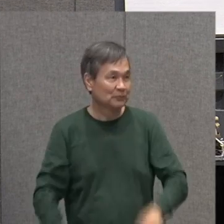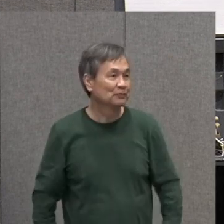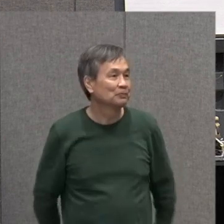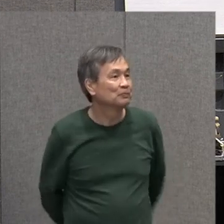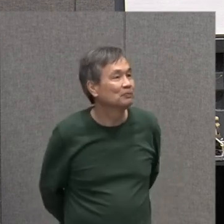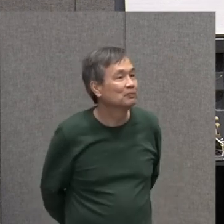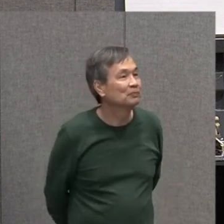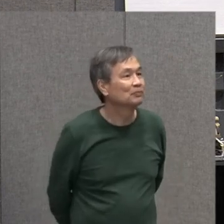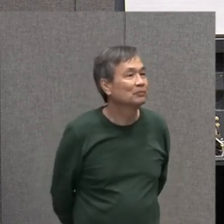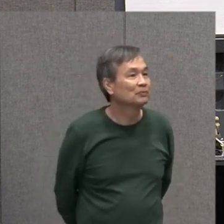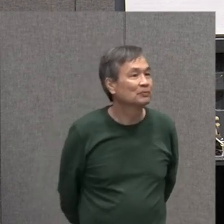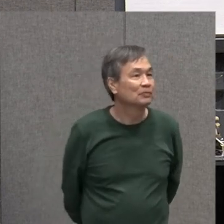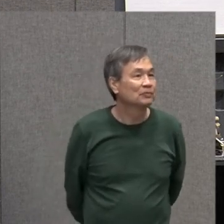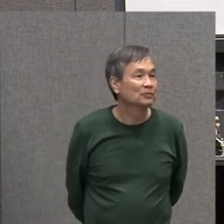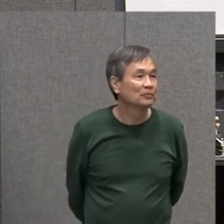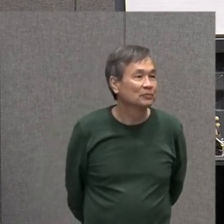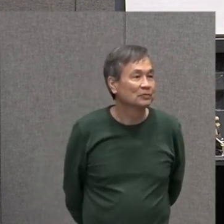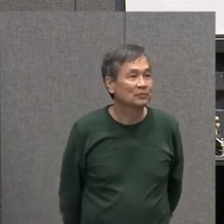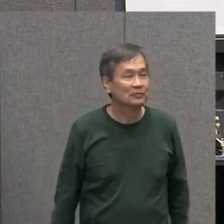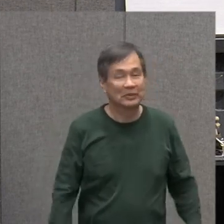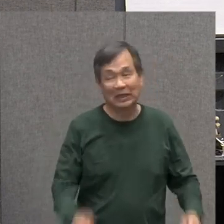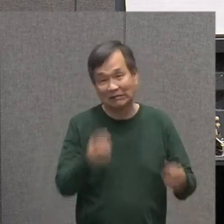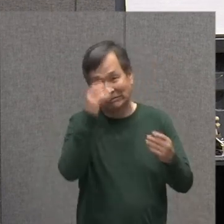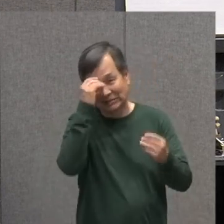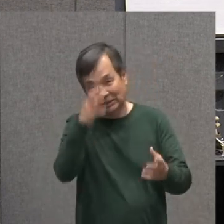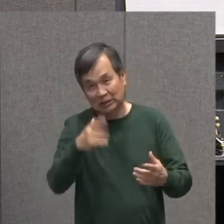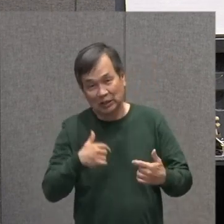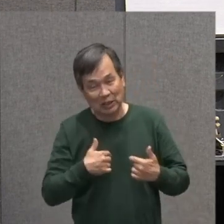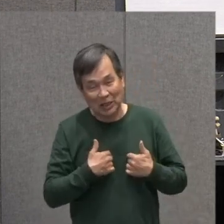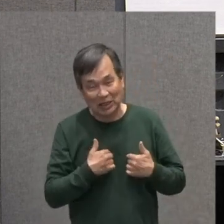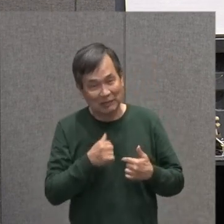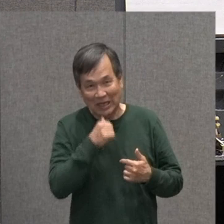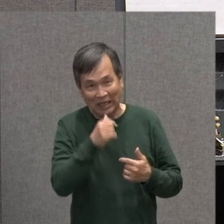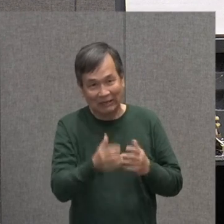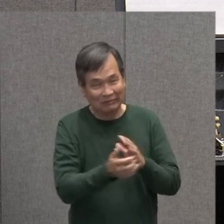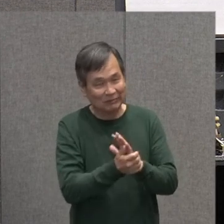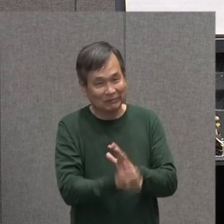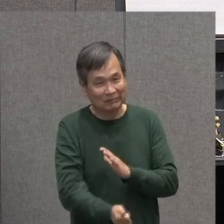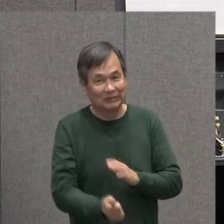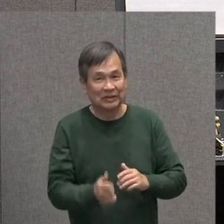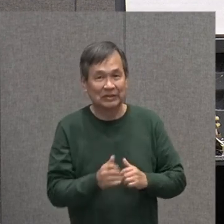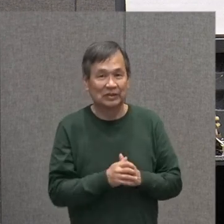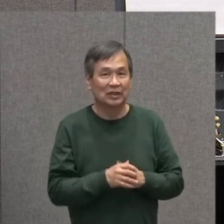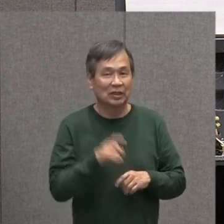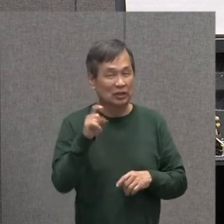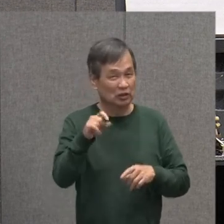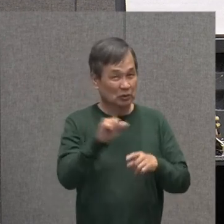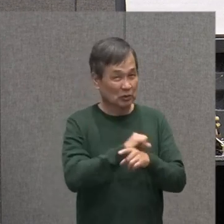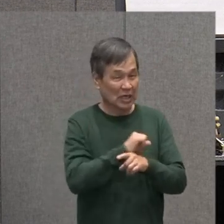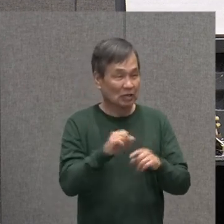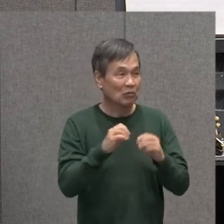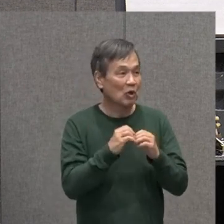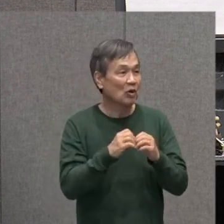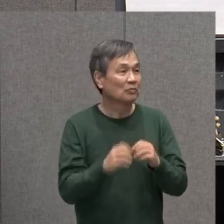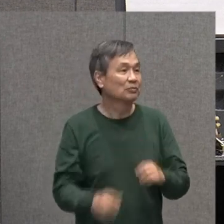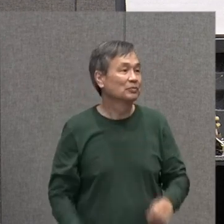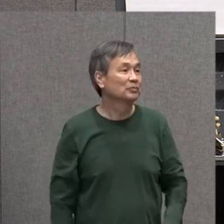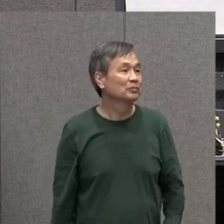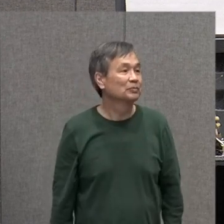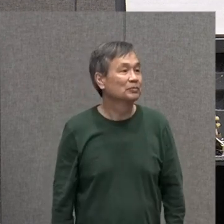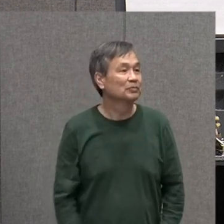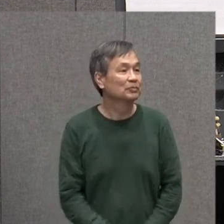know, weaving is not my strongest area as an artist, so that's probably something that I should practice. Right.